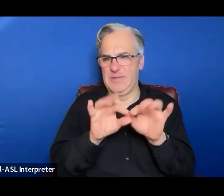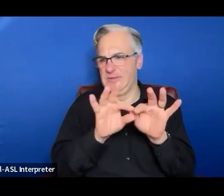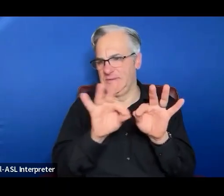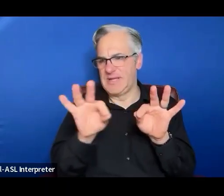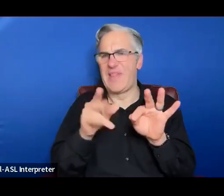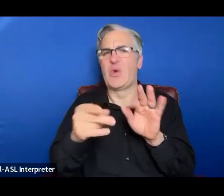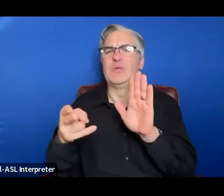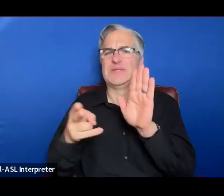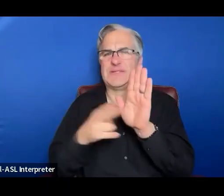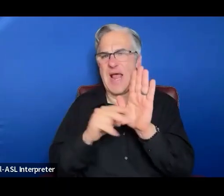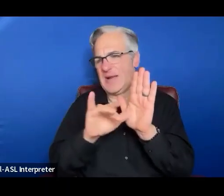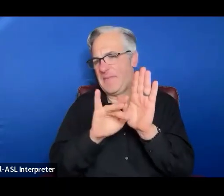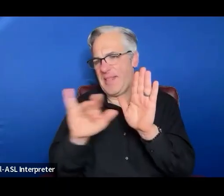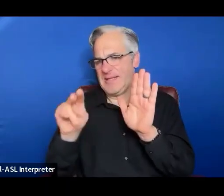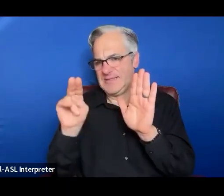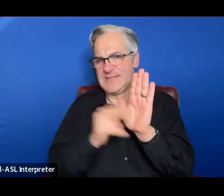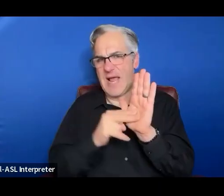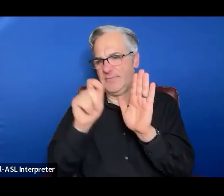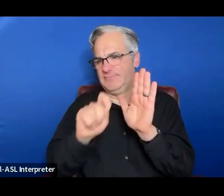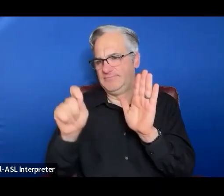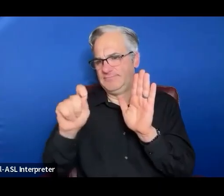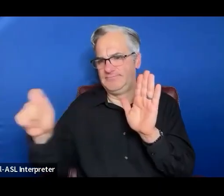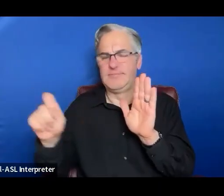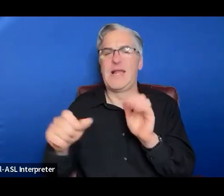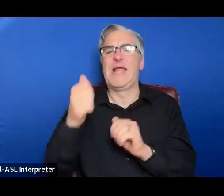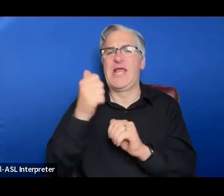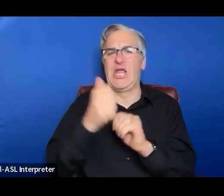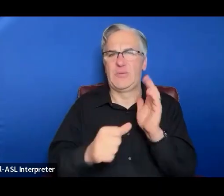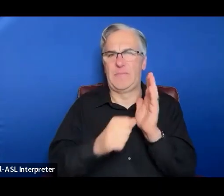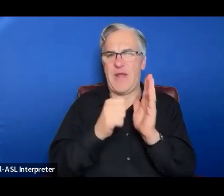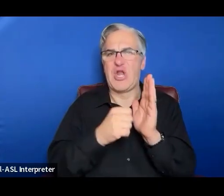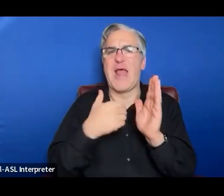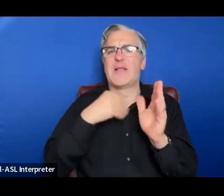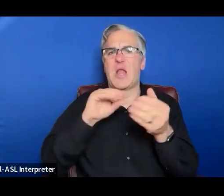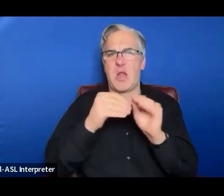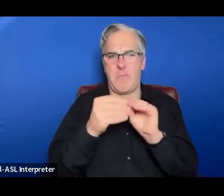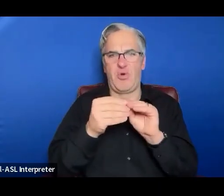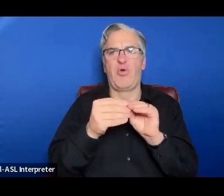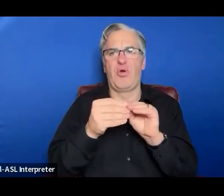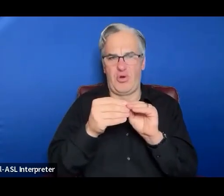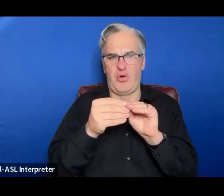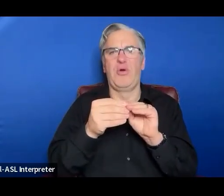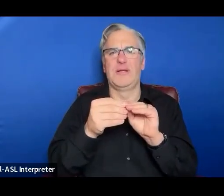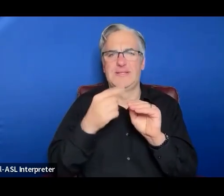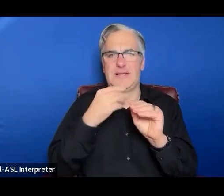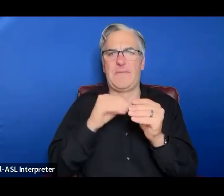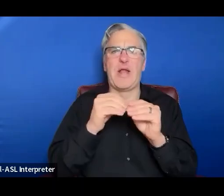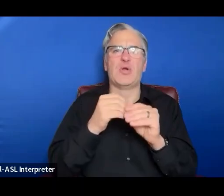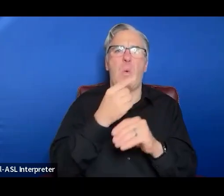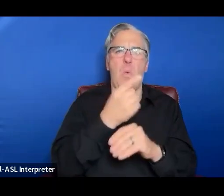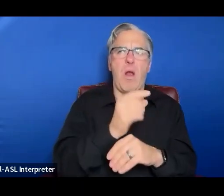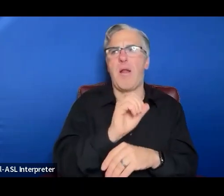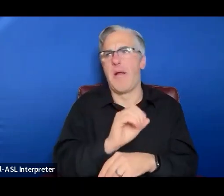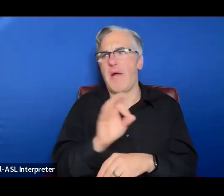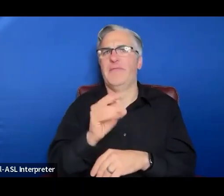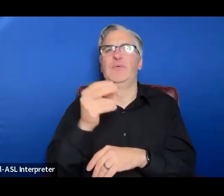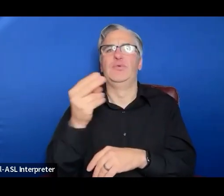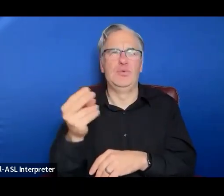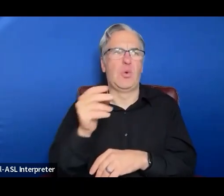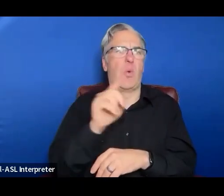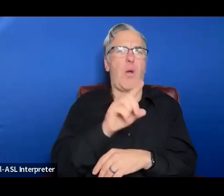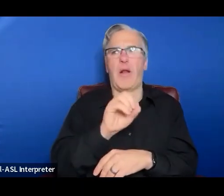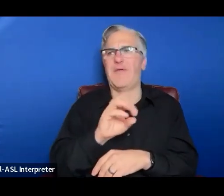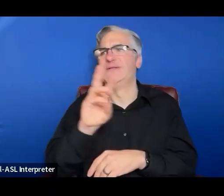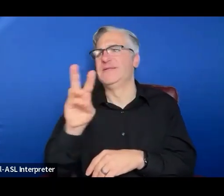and then you can sign that blank. And each page have a number system where it says page number 1 of